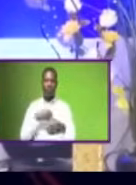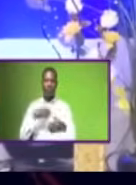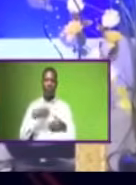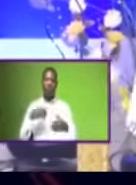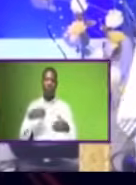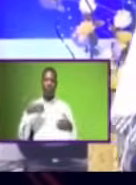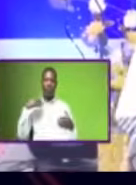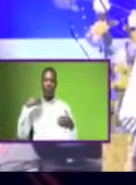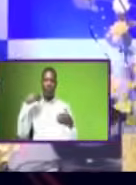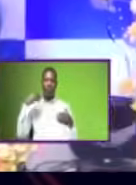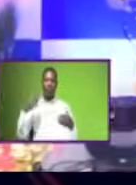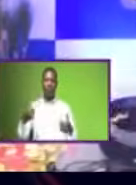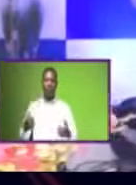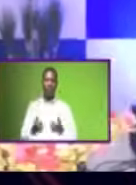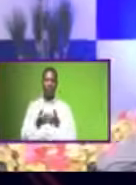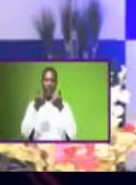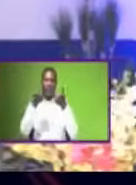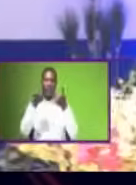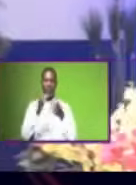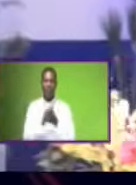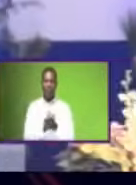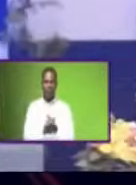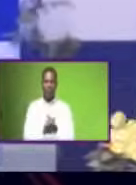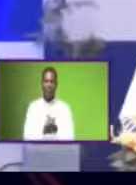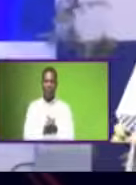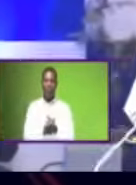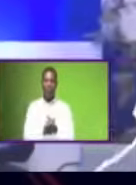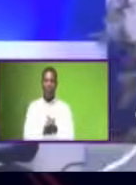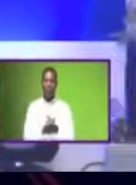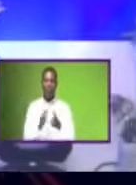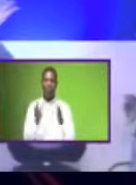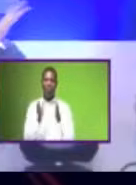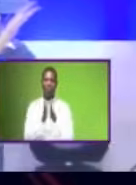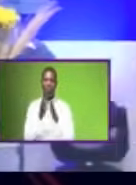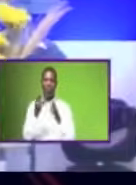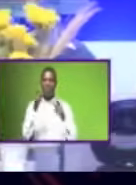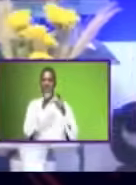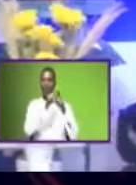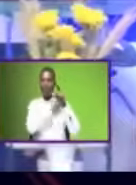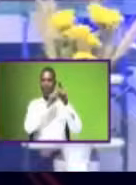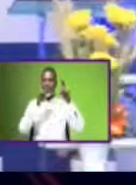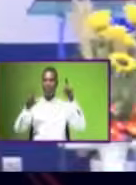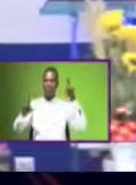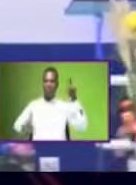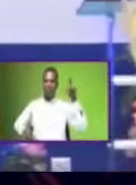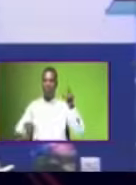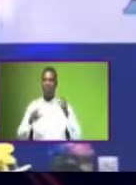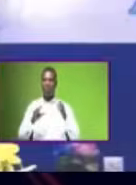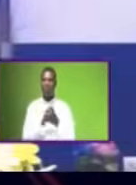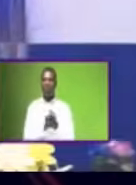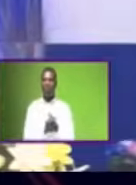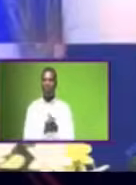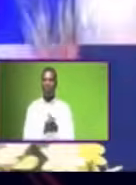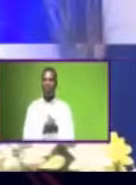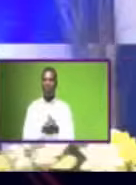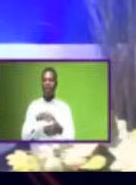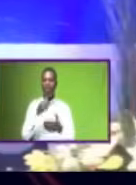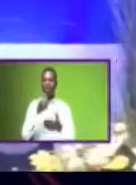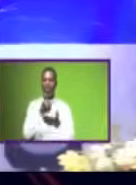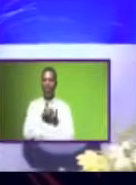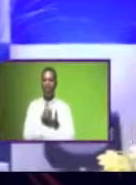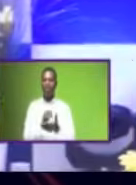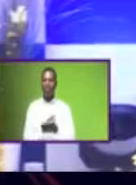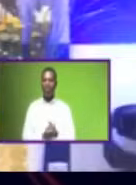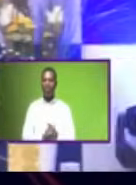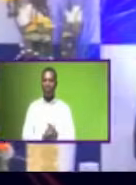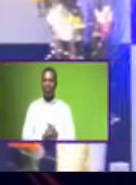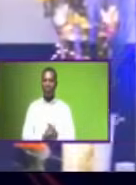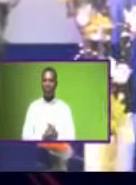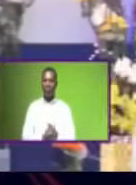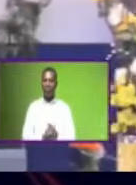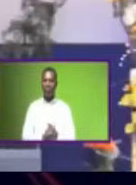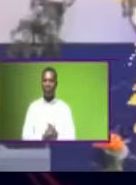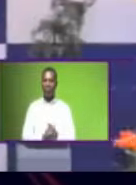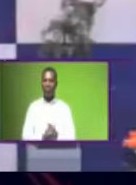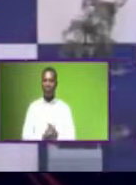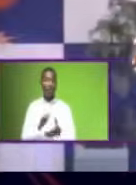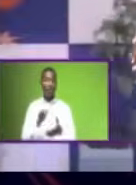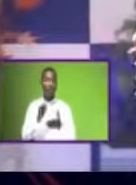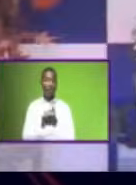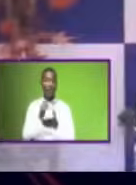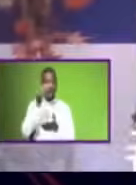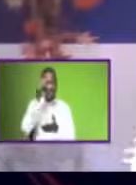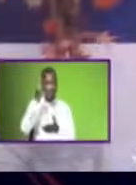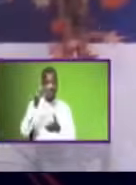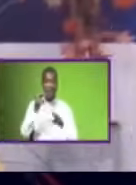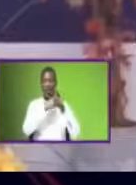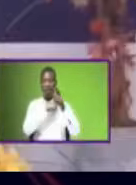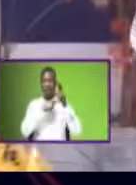is our challenge that we face. Praise the Lord. Hallelujah. Amen. Amen.